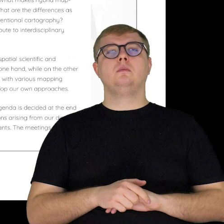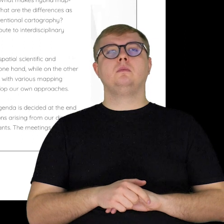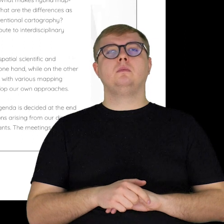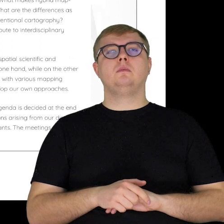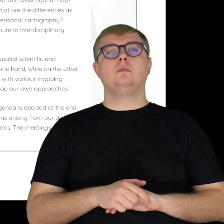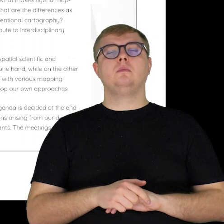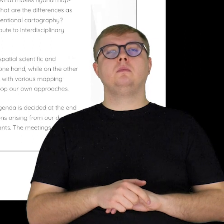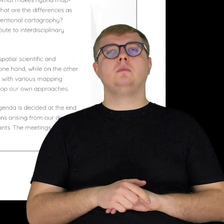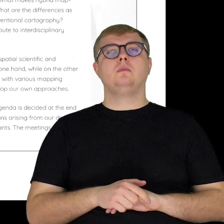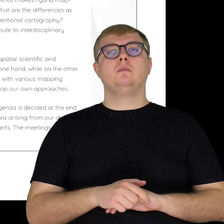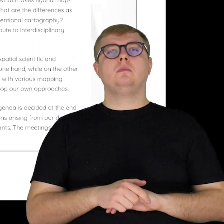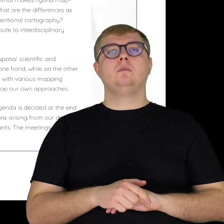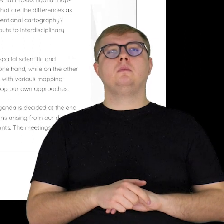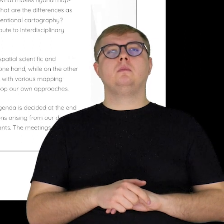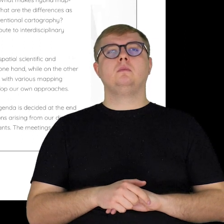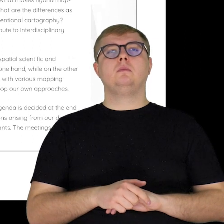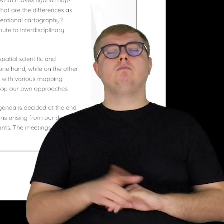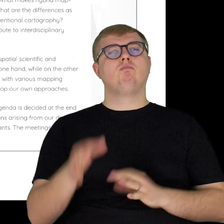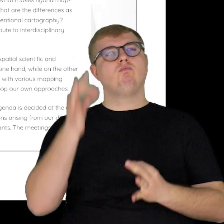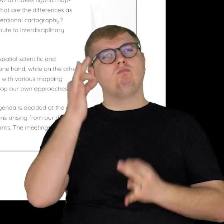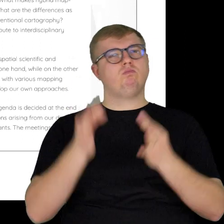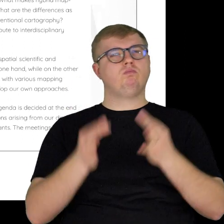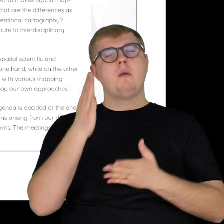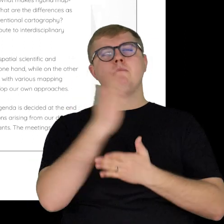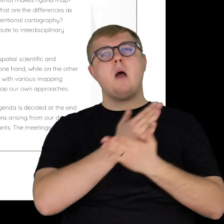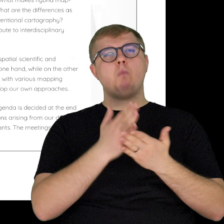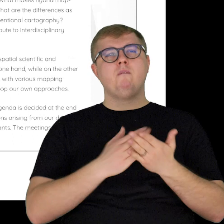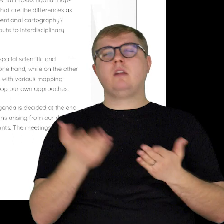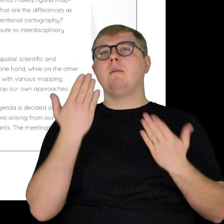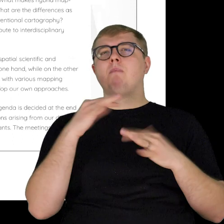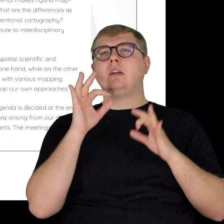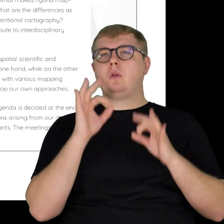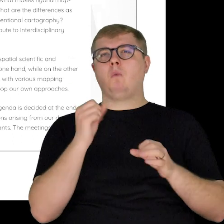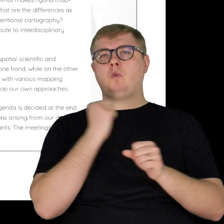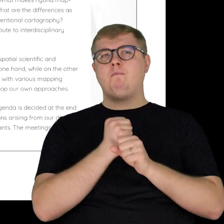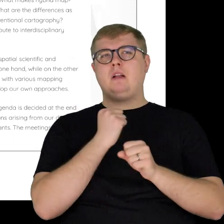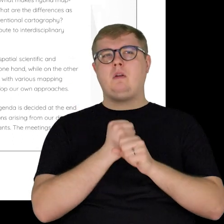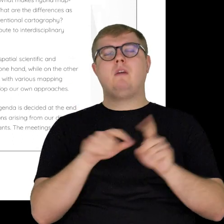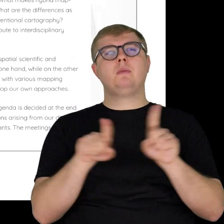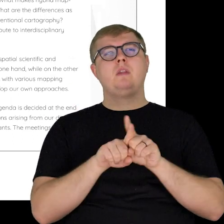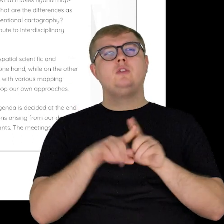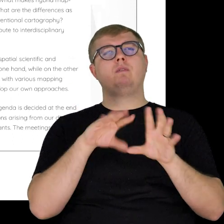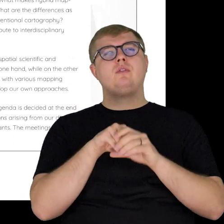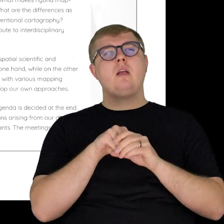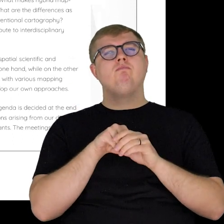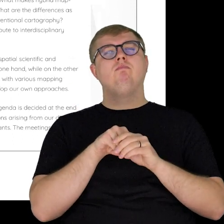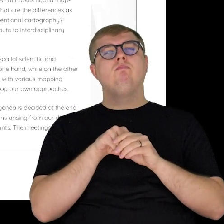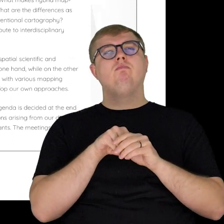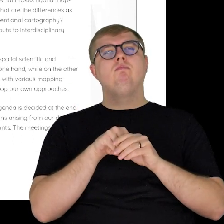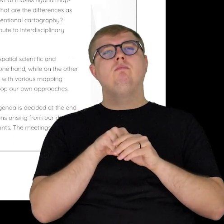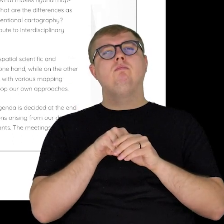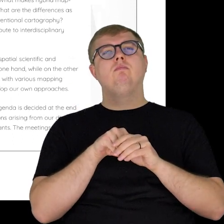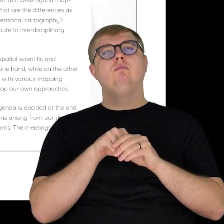that mapping are very well elaborated and also established tool within the spatial